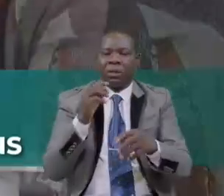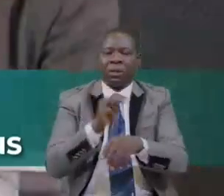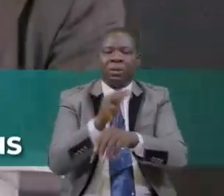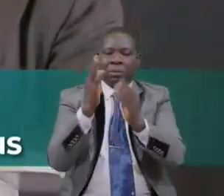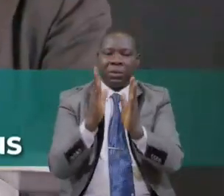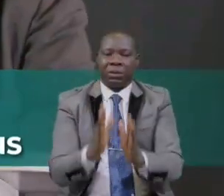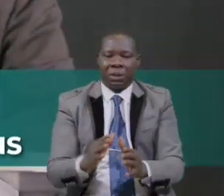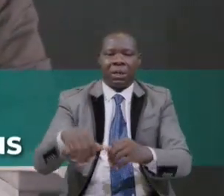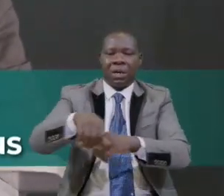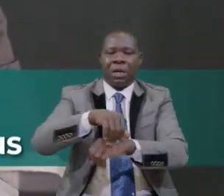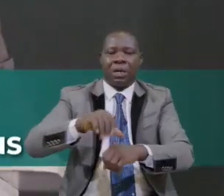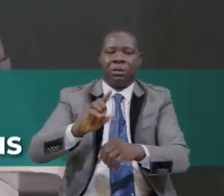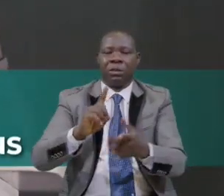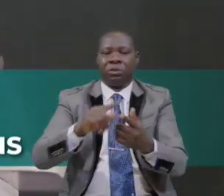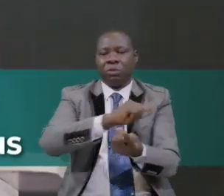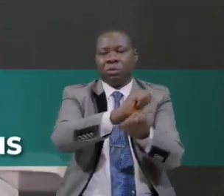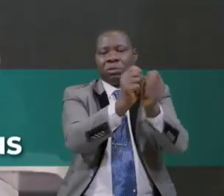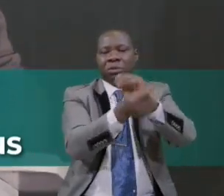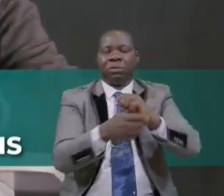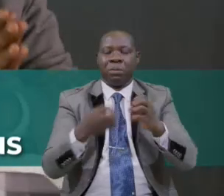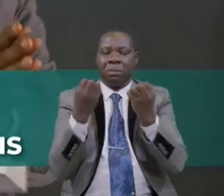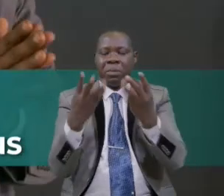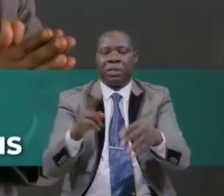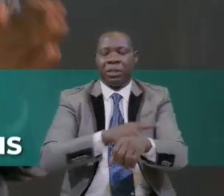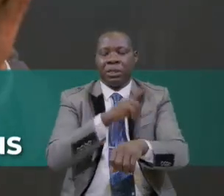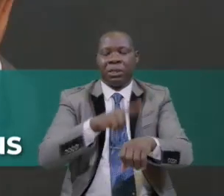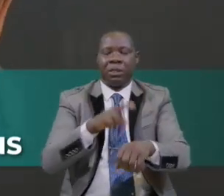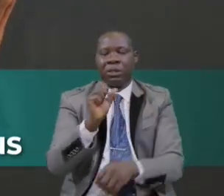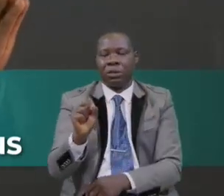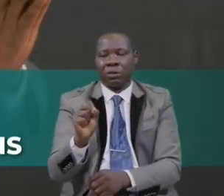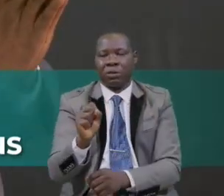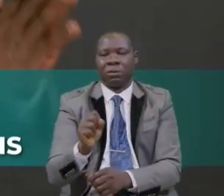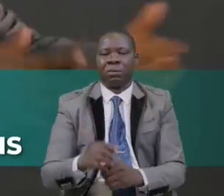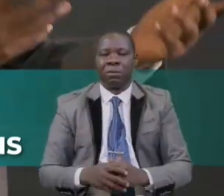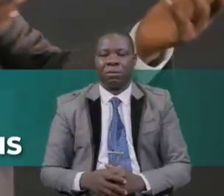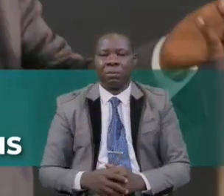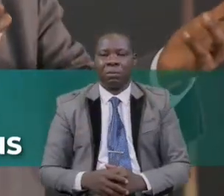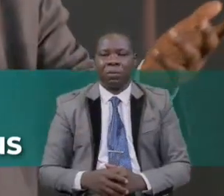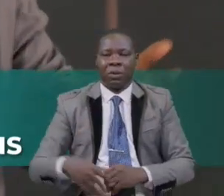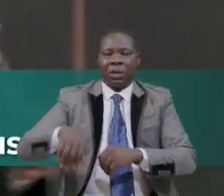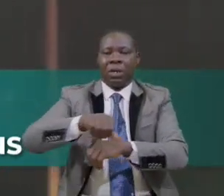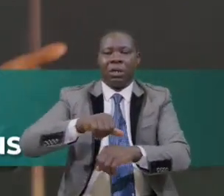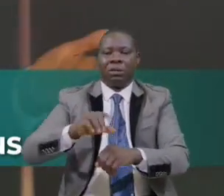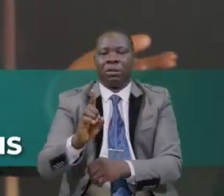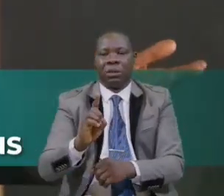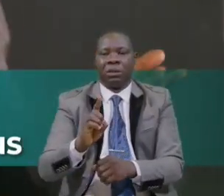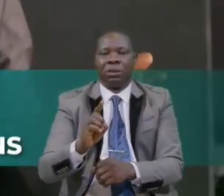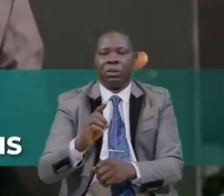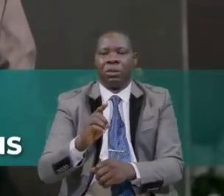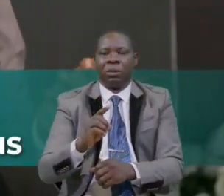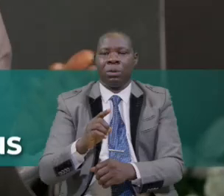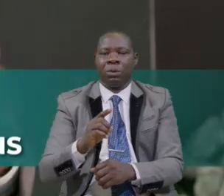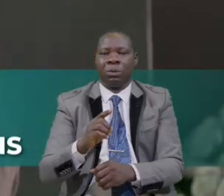to transform many nations. anointed. Not anointed just to sit